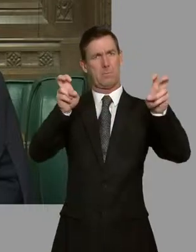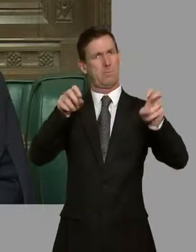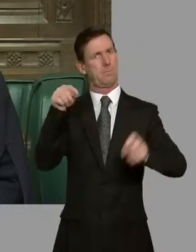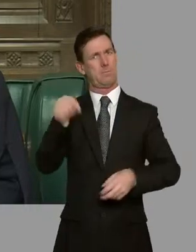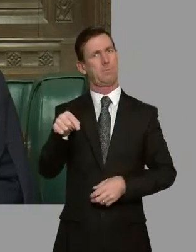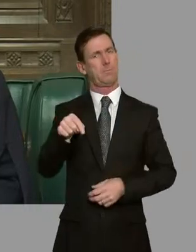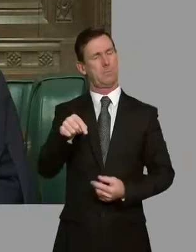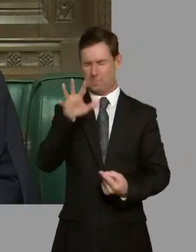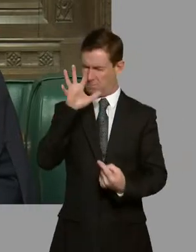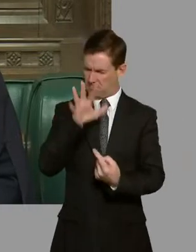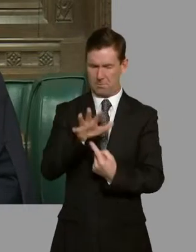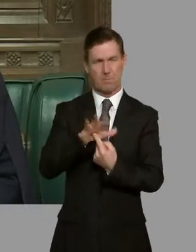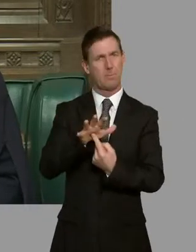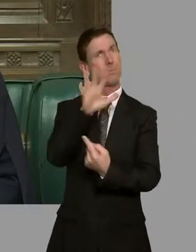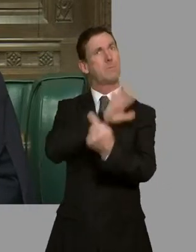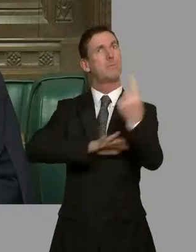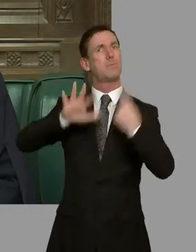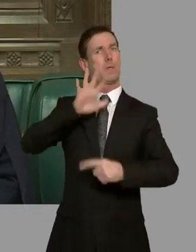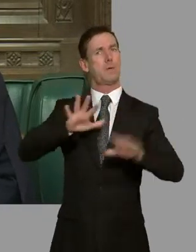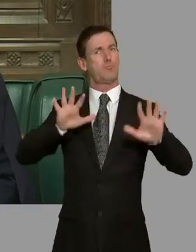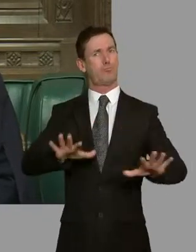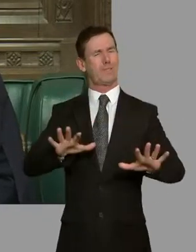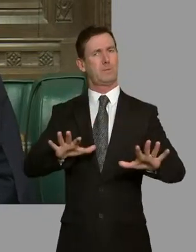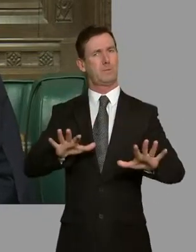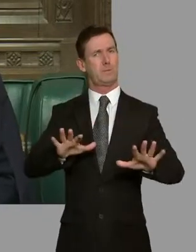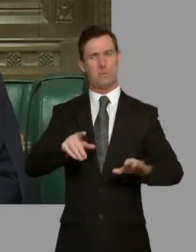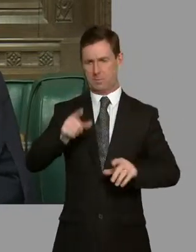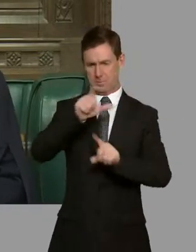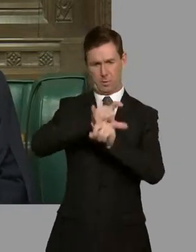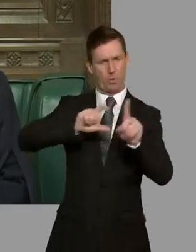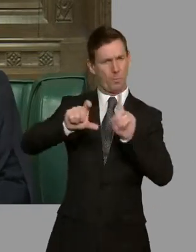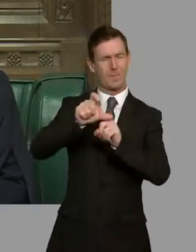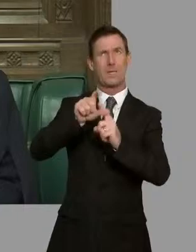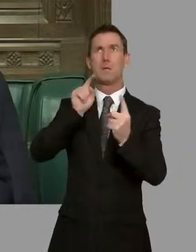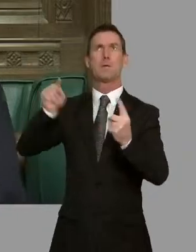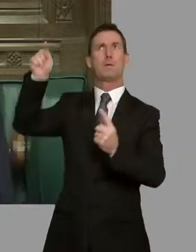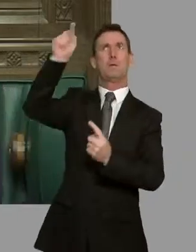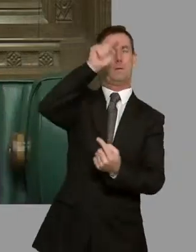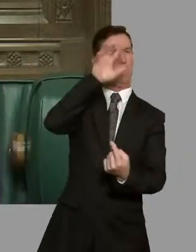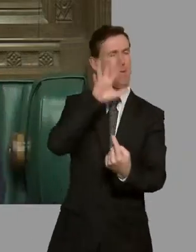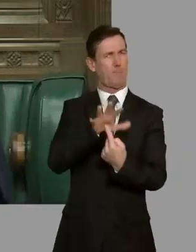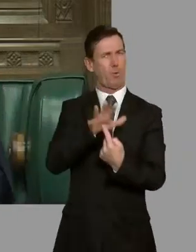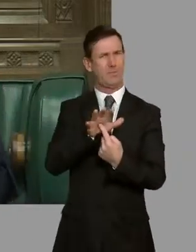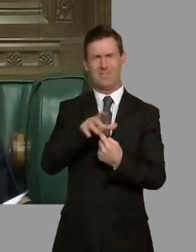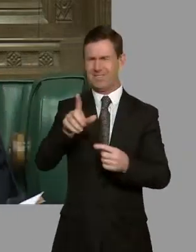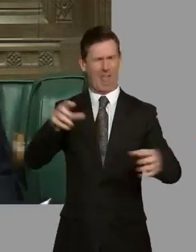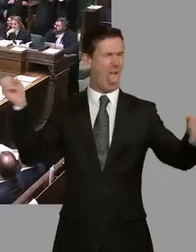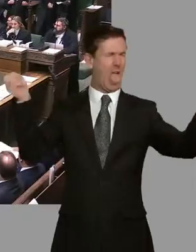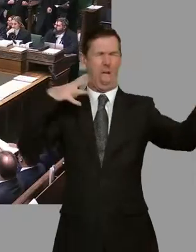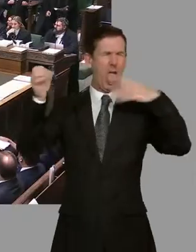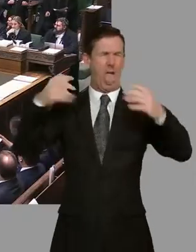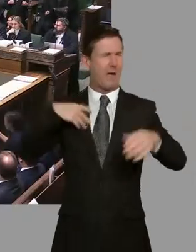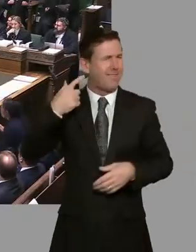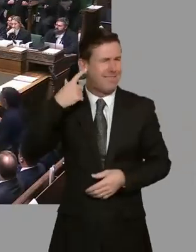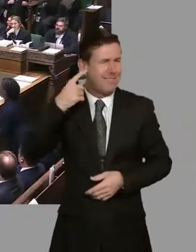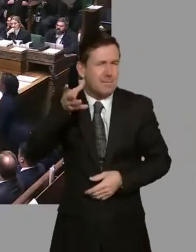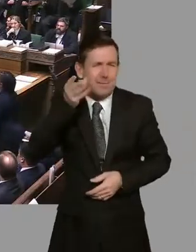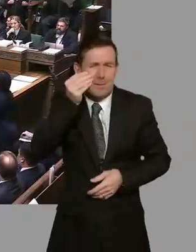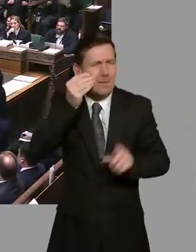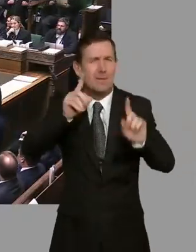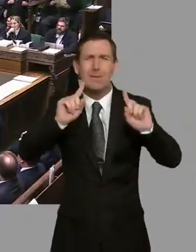our constituents. I want to make sure they can hear what's being said by the Leader of the Opposition and the Prime Minister of the